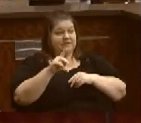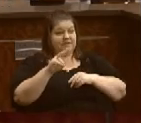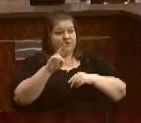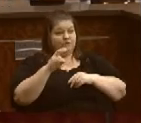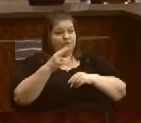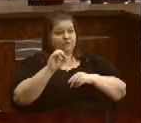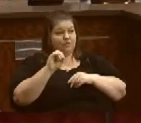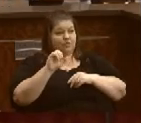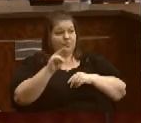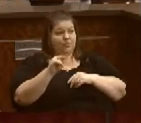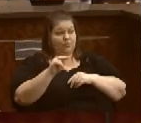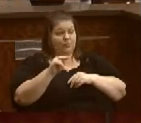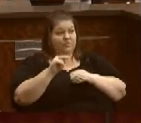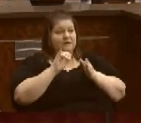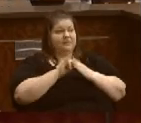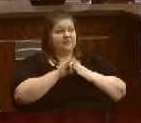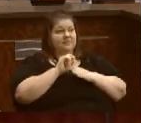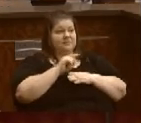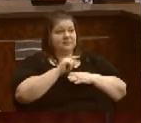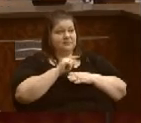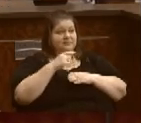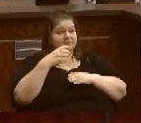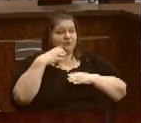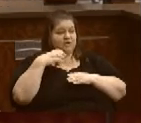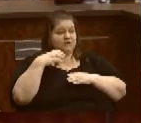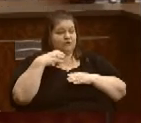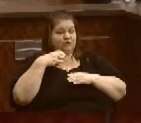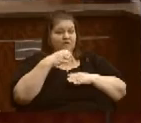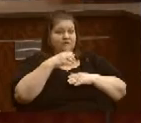Chancellor Commander of the Knights of Pythias. Mr. Roan,